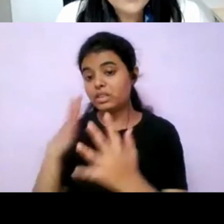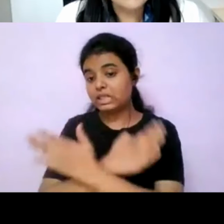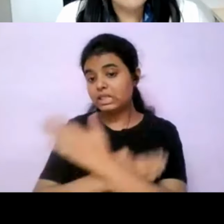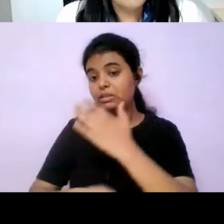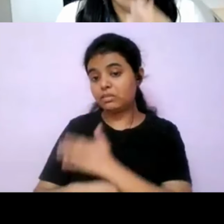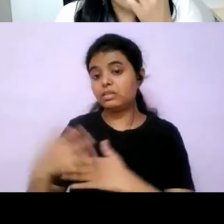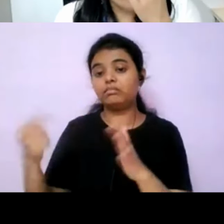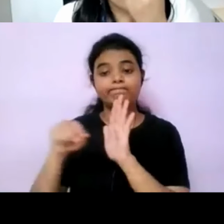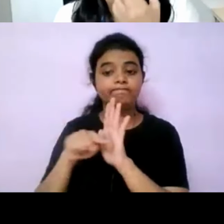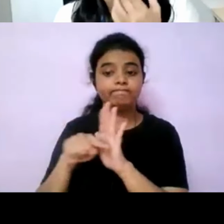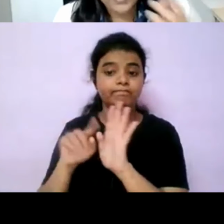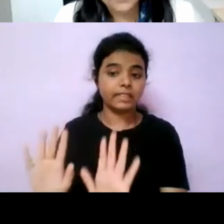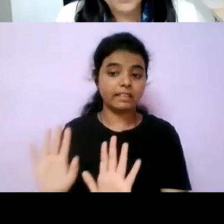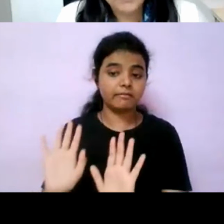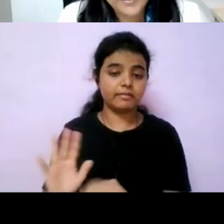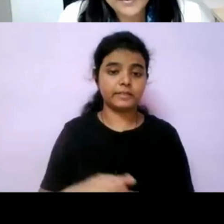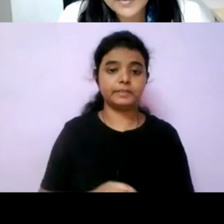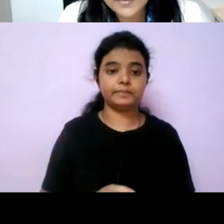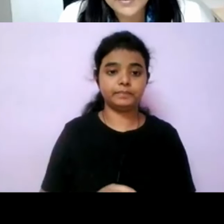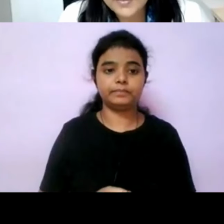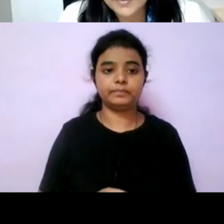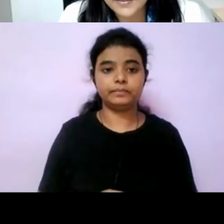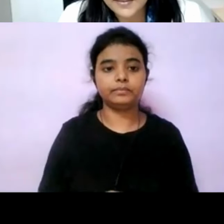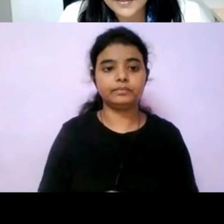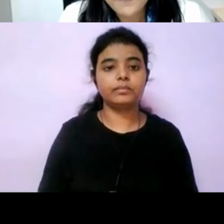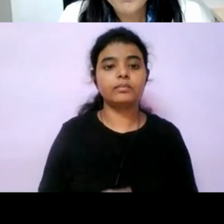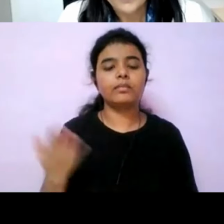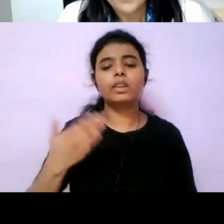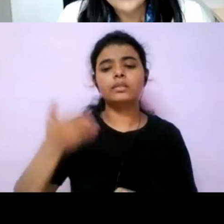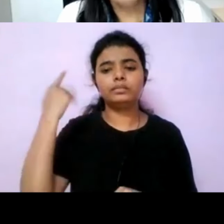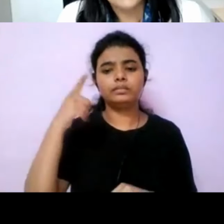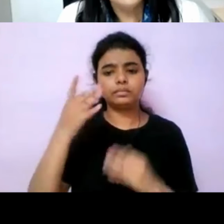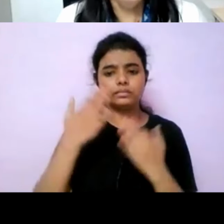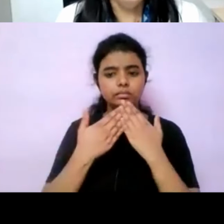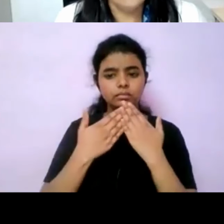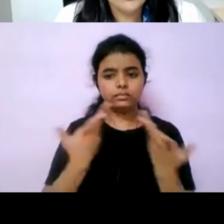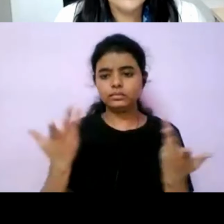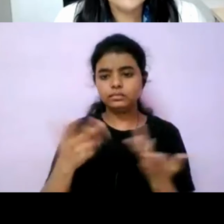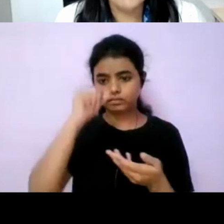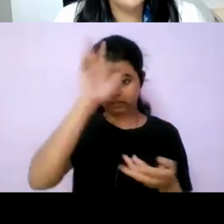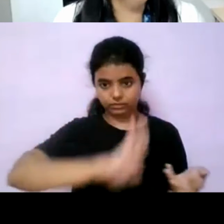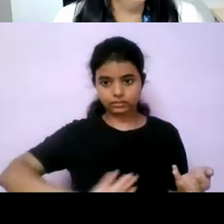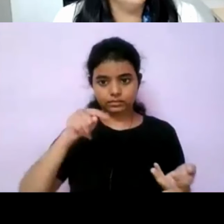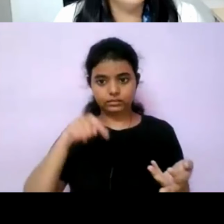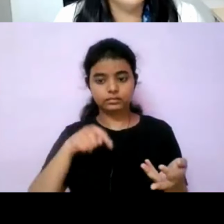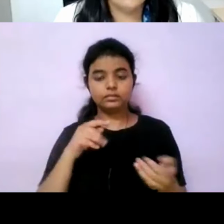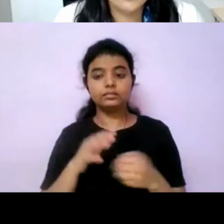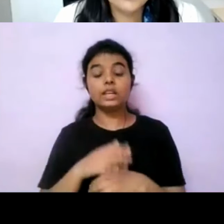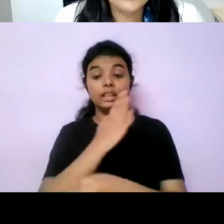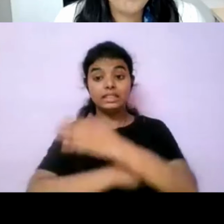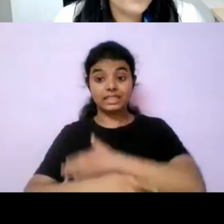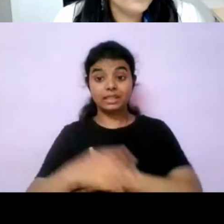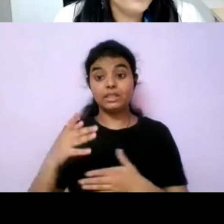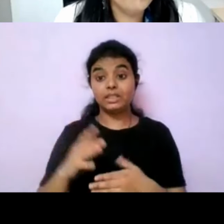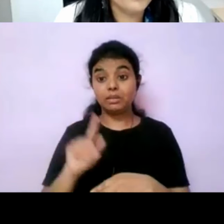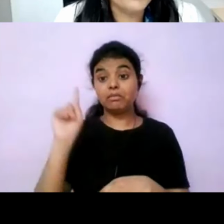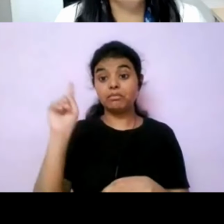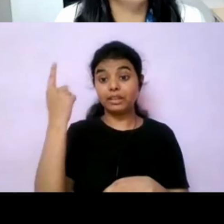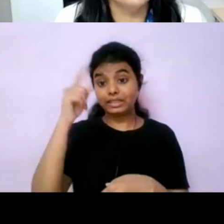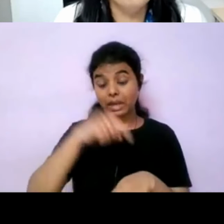that, we move to empirical studies in India. And writing on disability in India at first